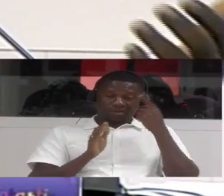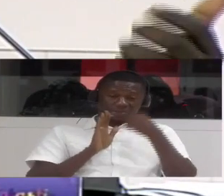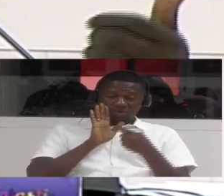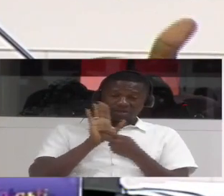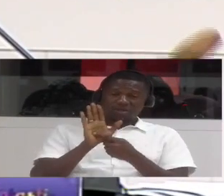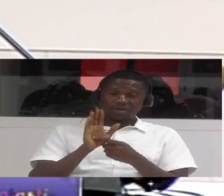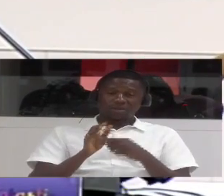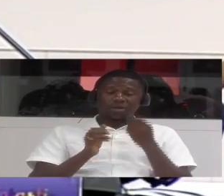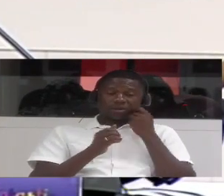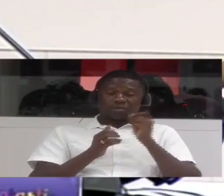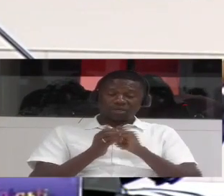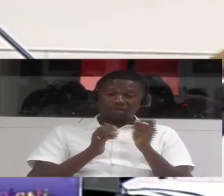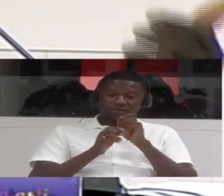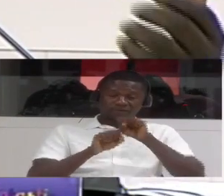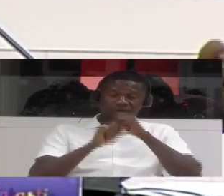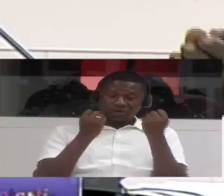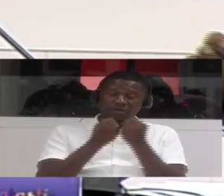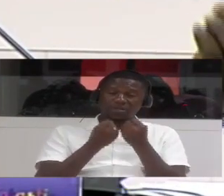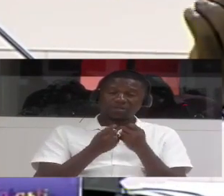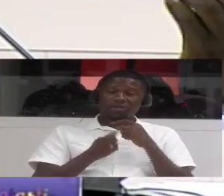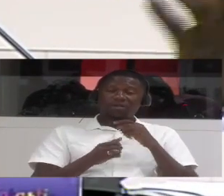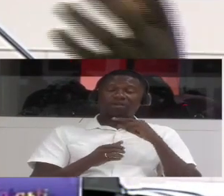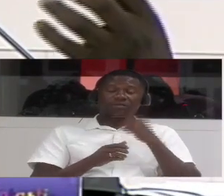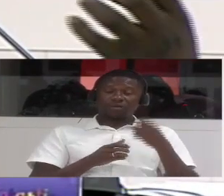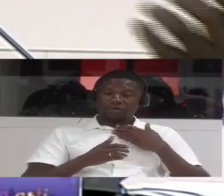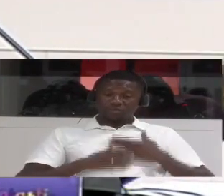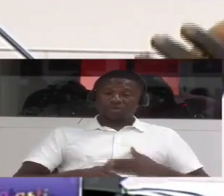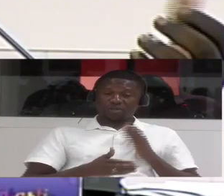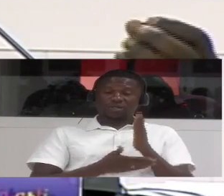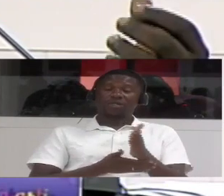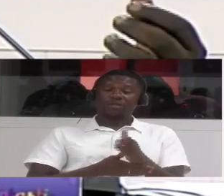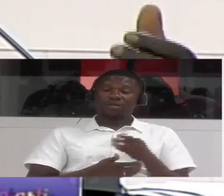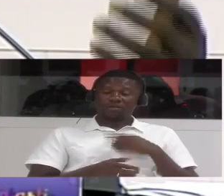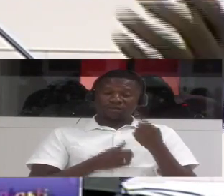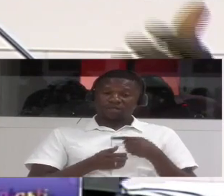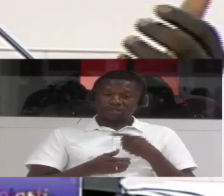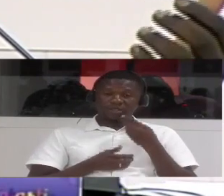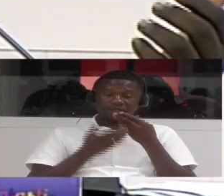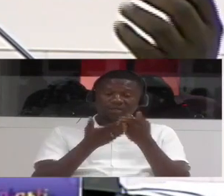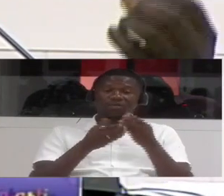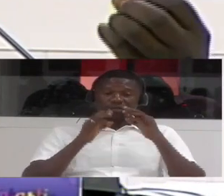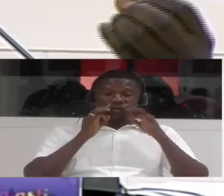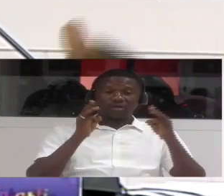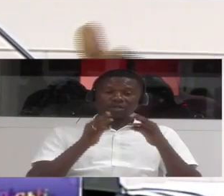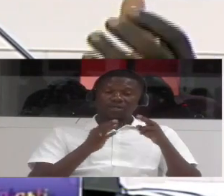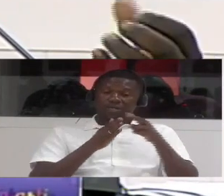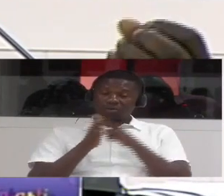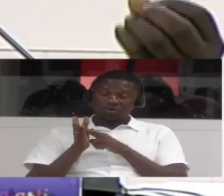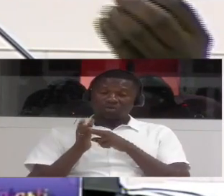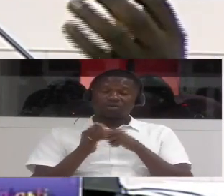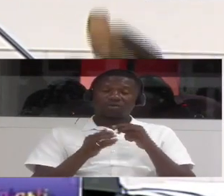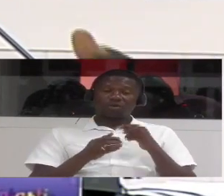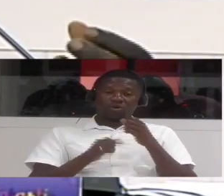press freedom as a fundamental human right, and in fact, it gives the media the role of holding the